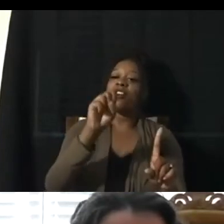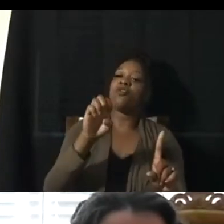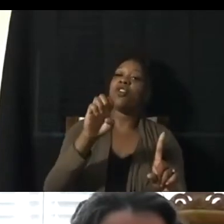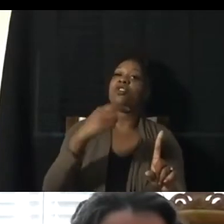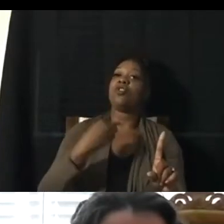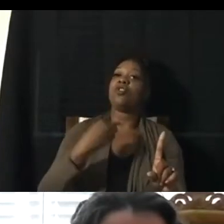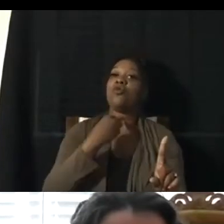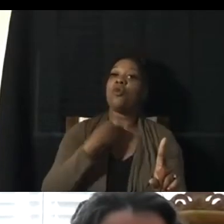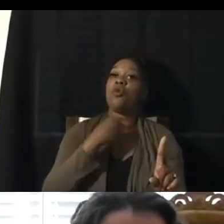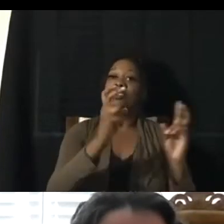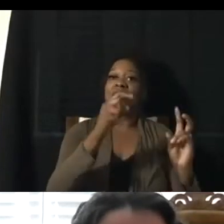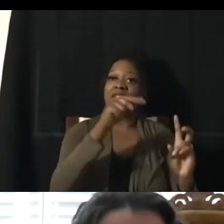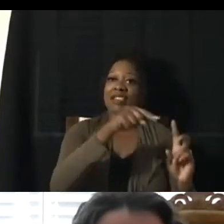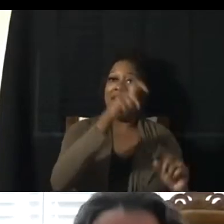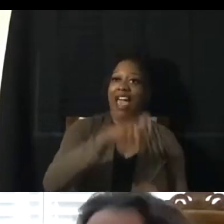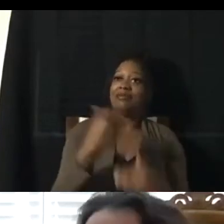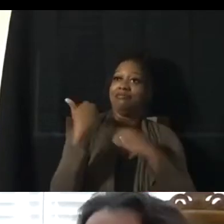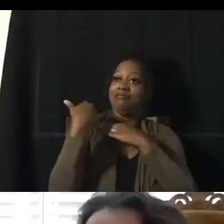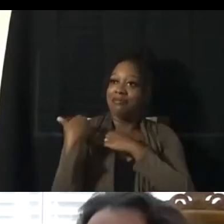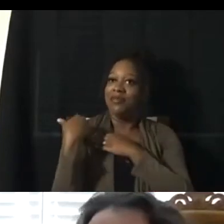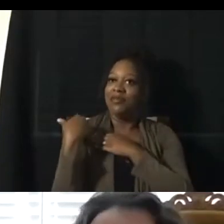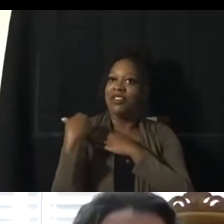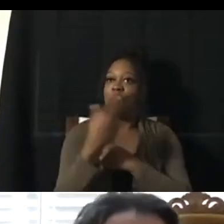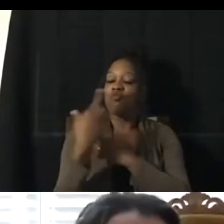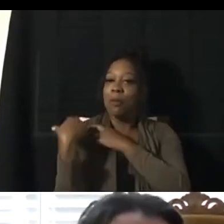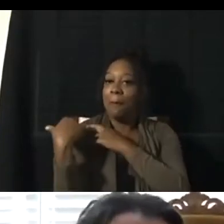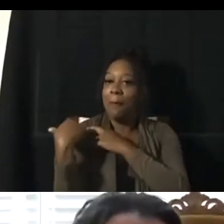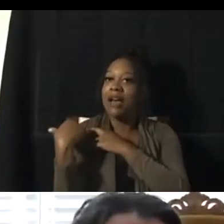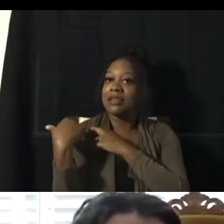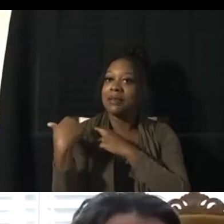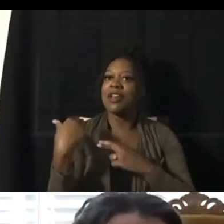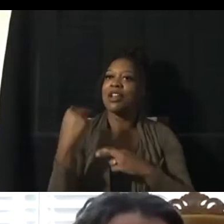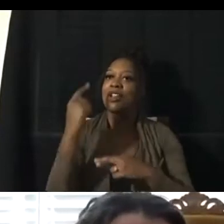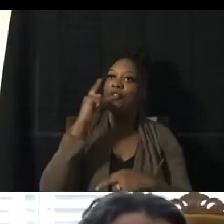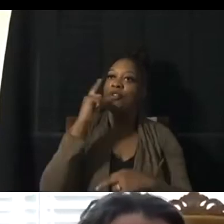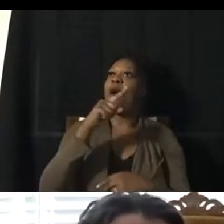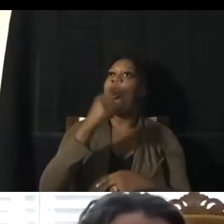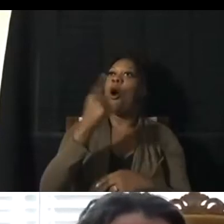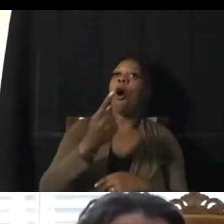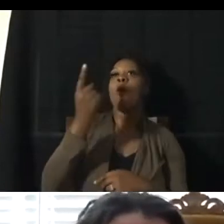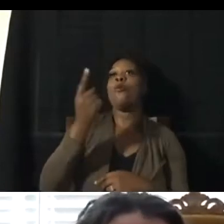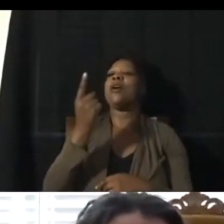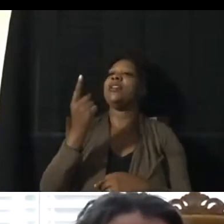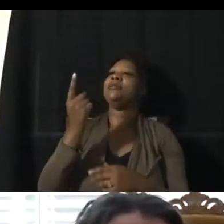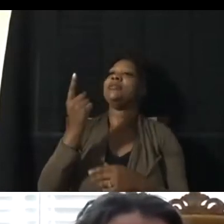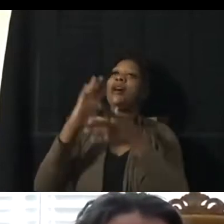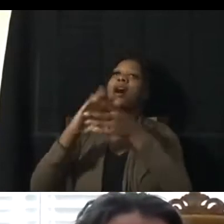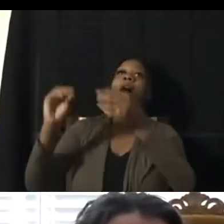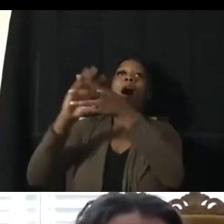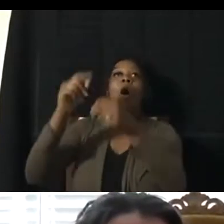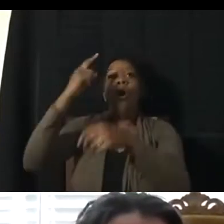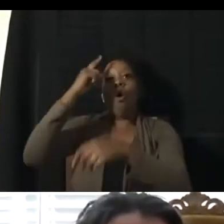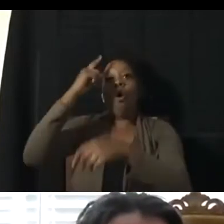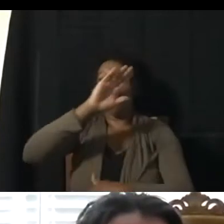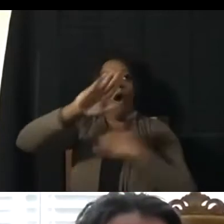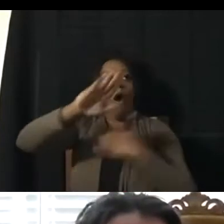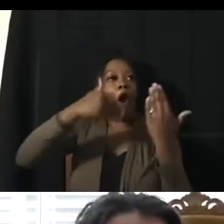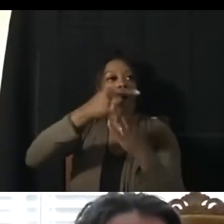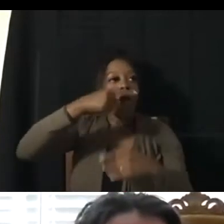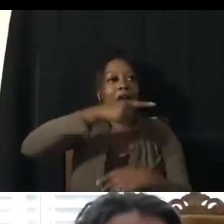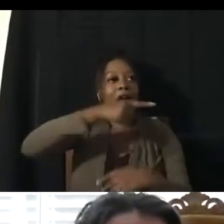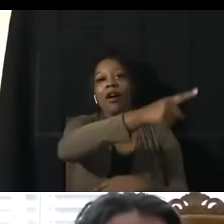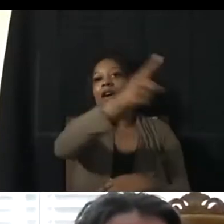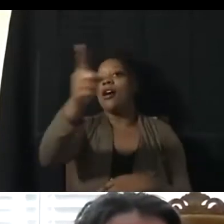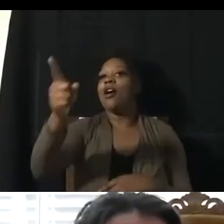not this like responsibility of talking for every single diverse group, because we're